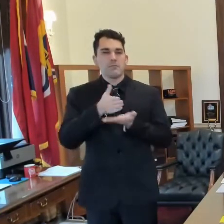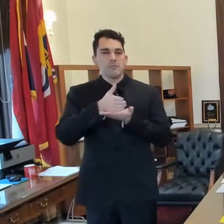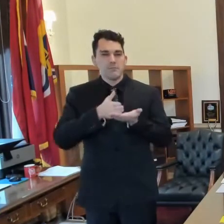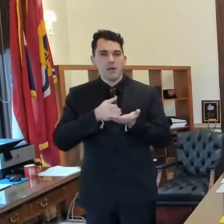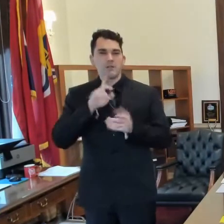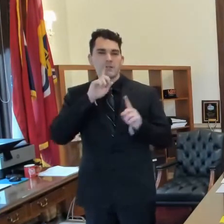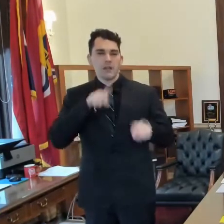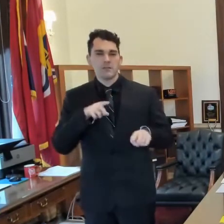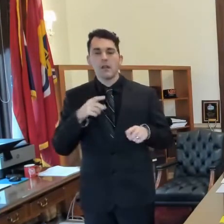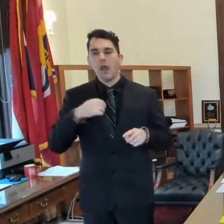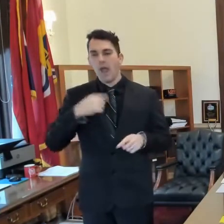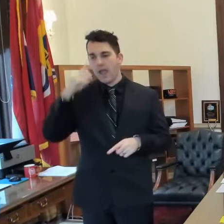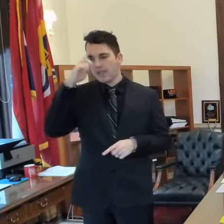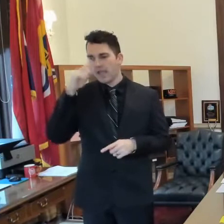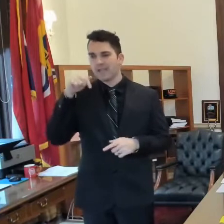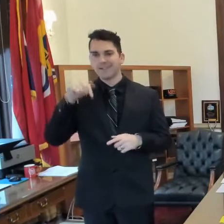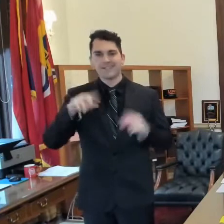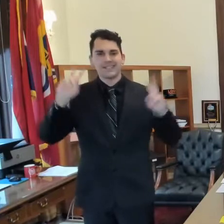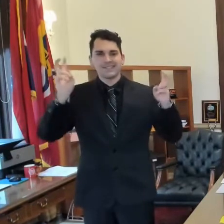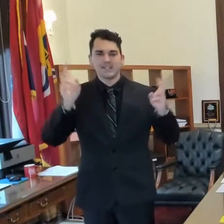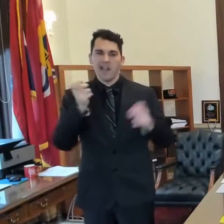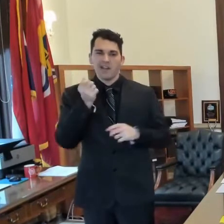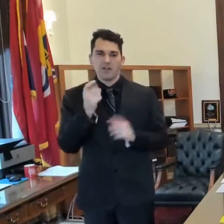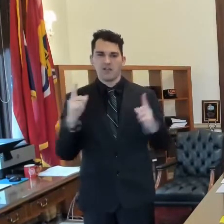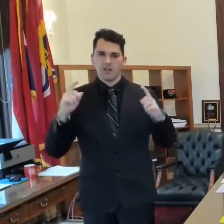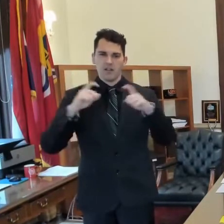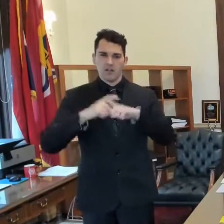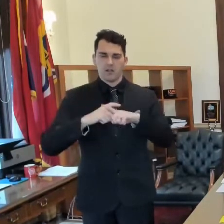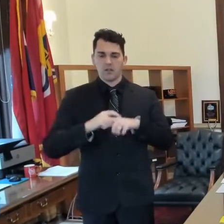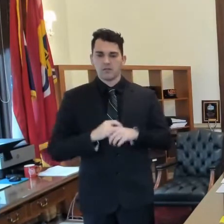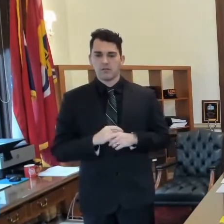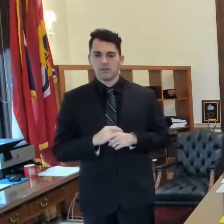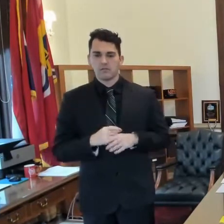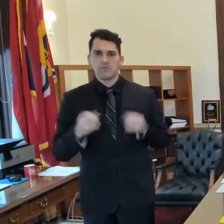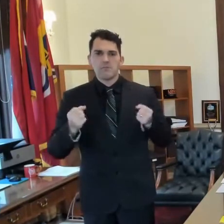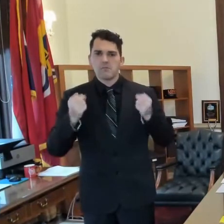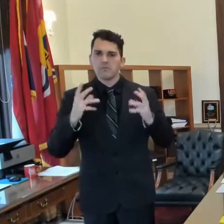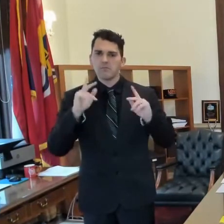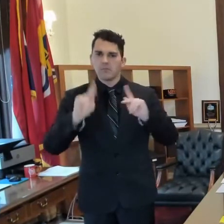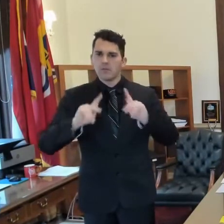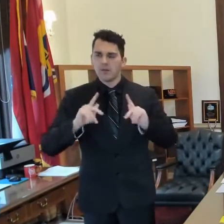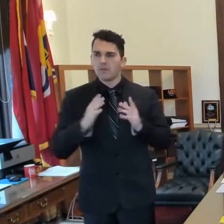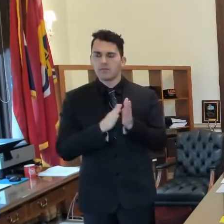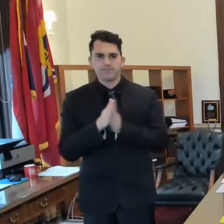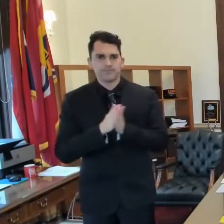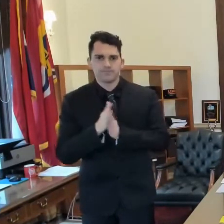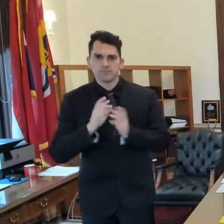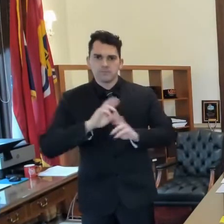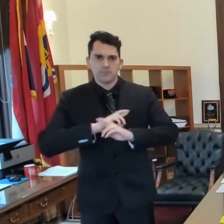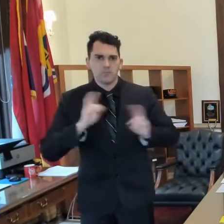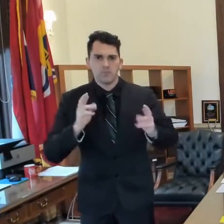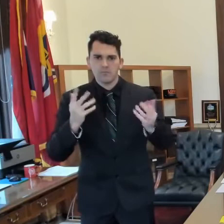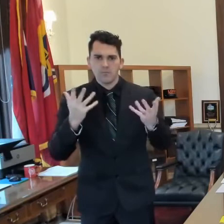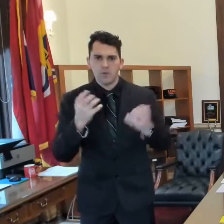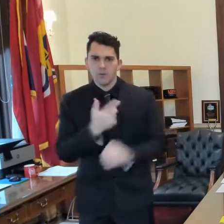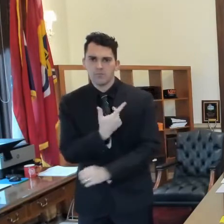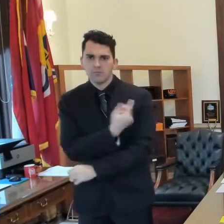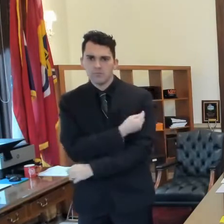bit complex. You have a number of people who are very anxious to get the vaccine. They want to get it, and they want to get it right now. That's